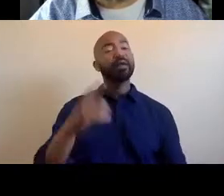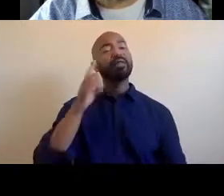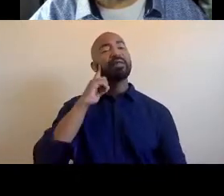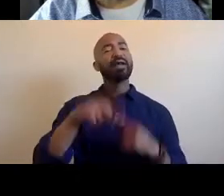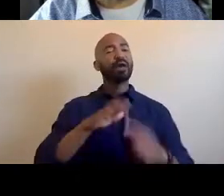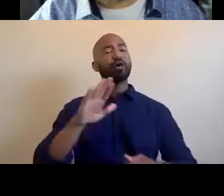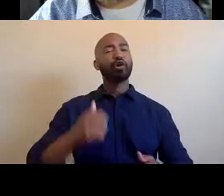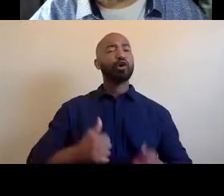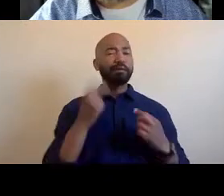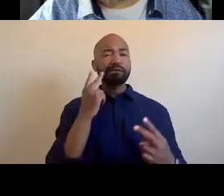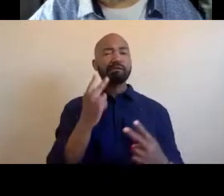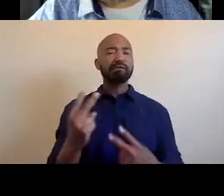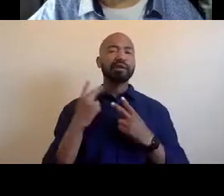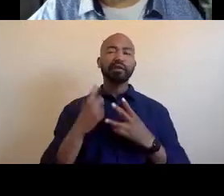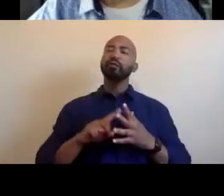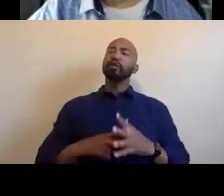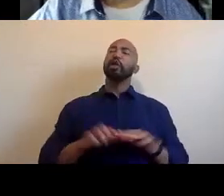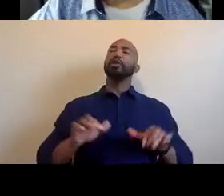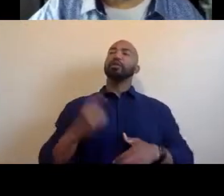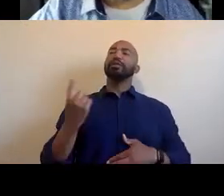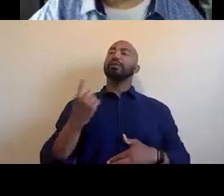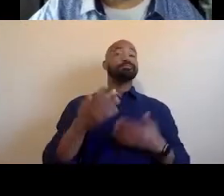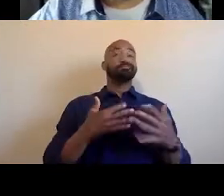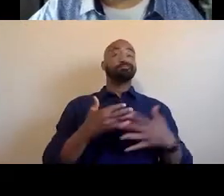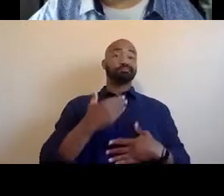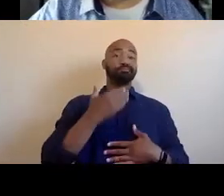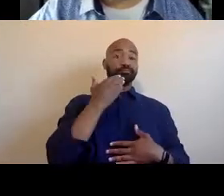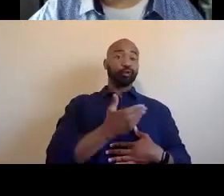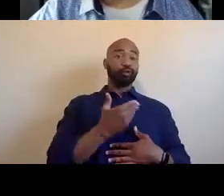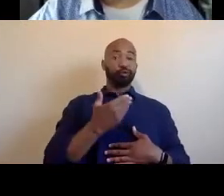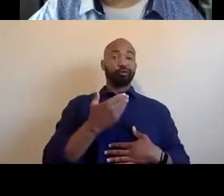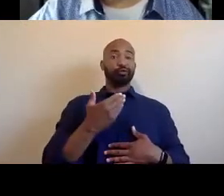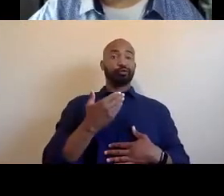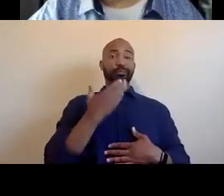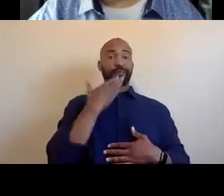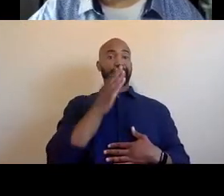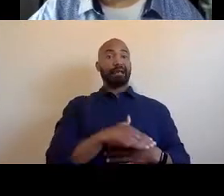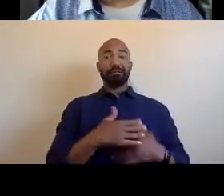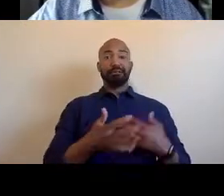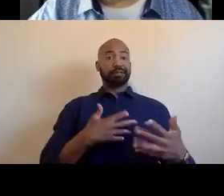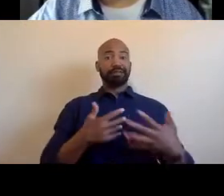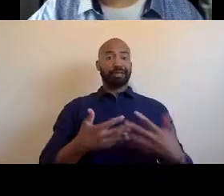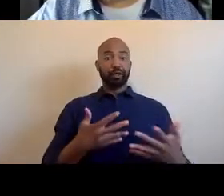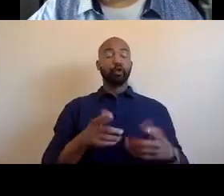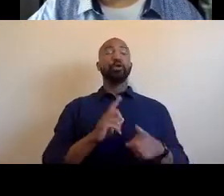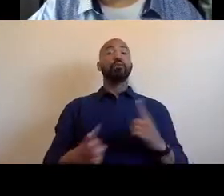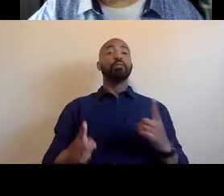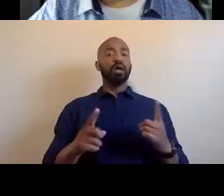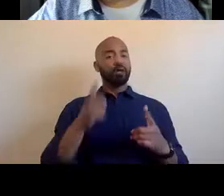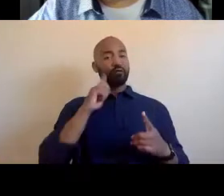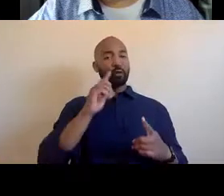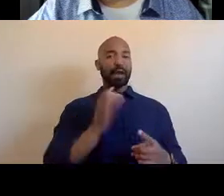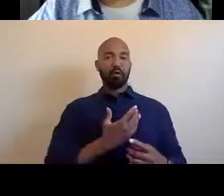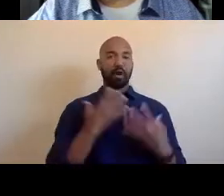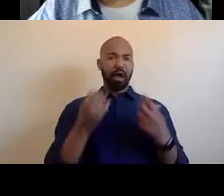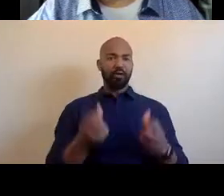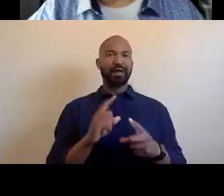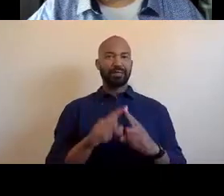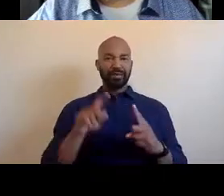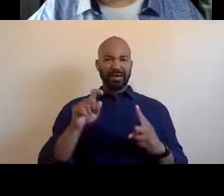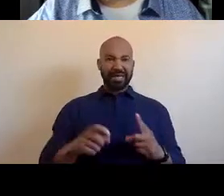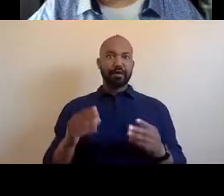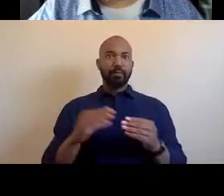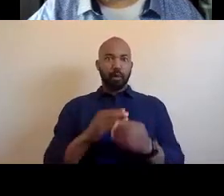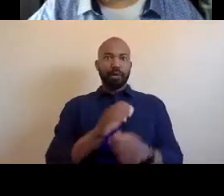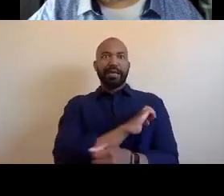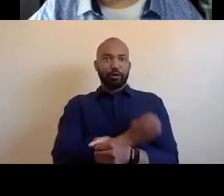life that we started doing something, good or bad, for our health, that just took a little bit of energy as well